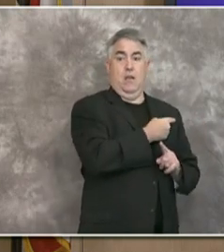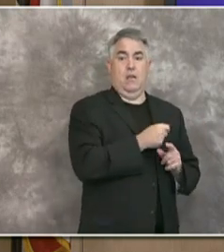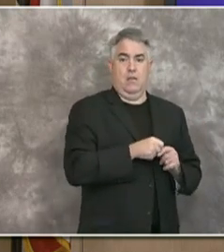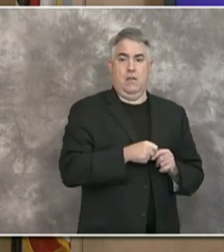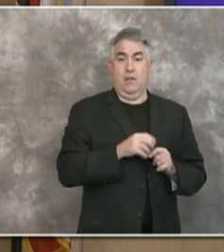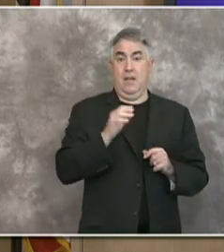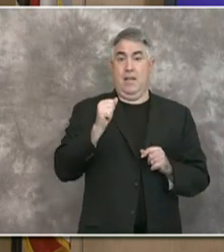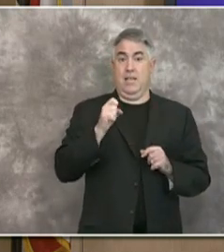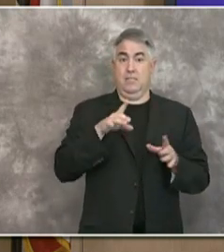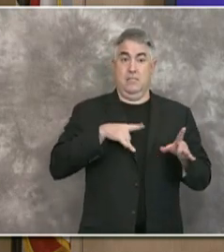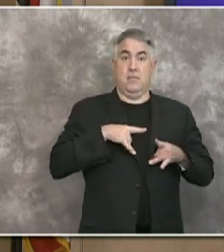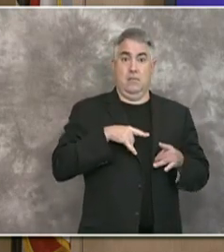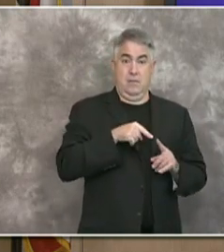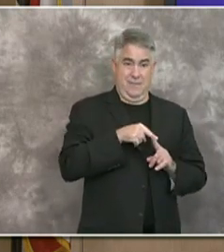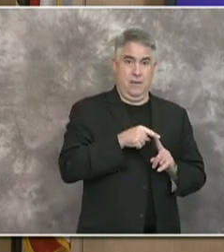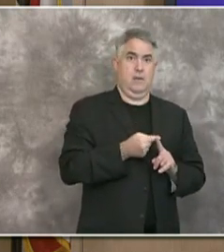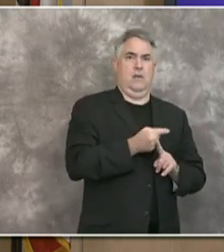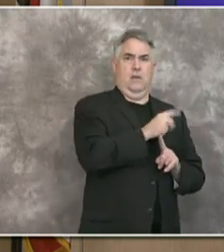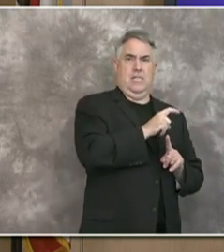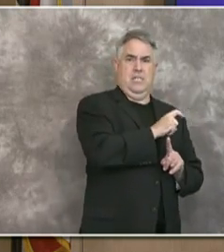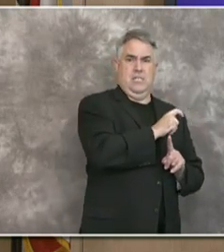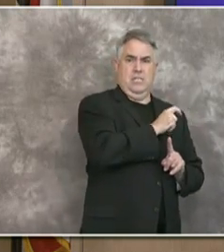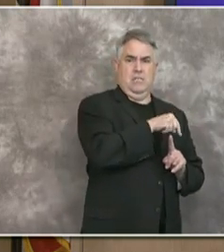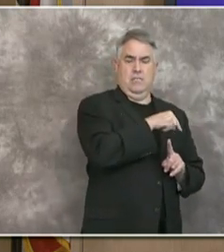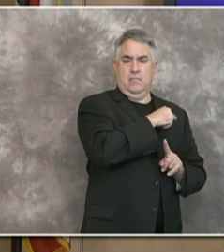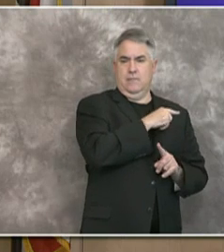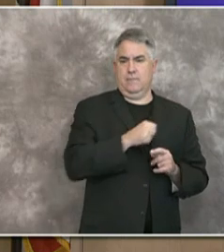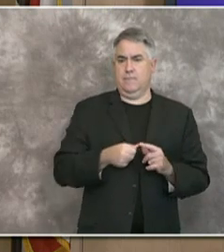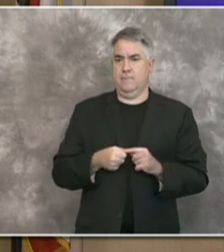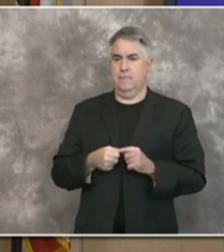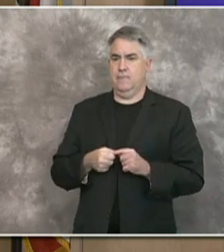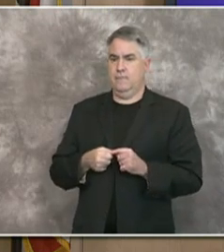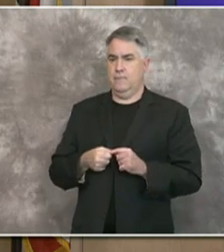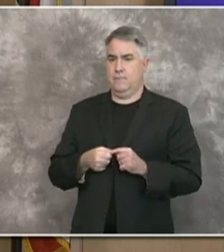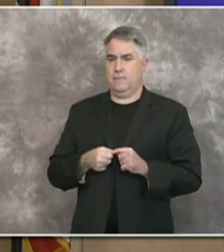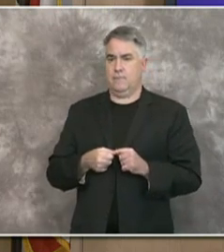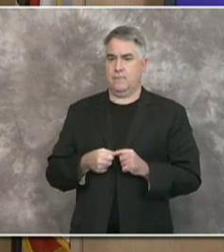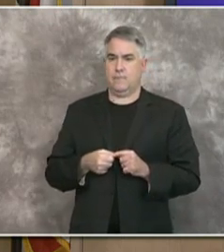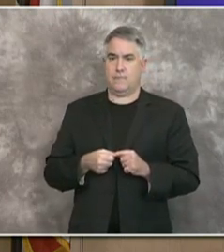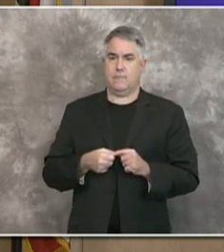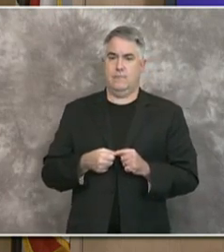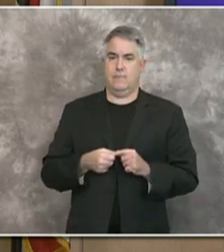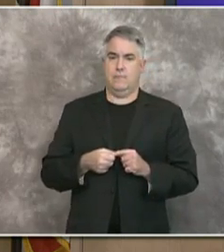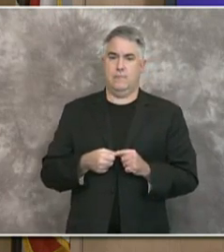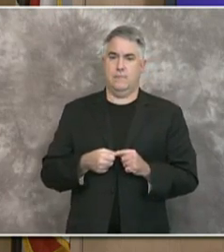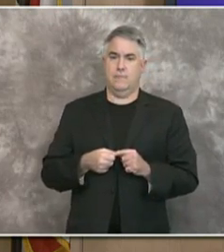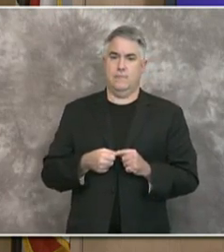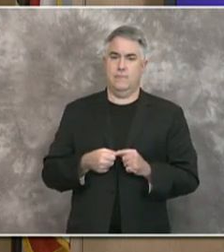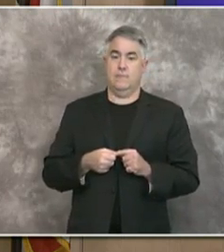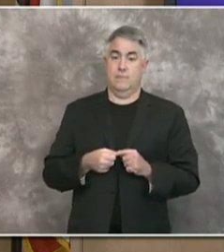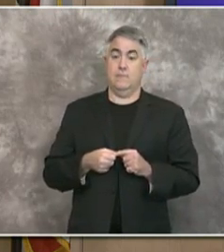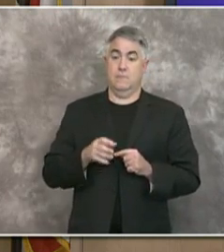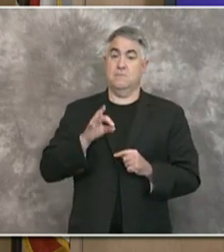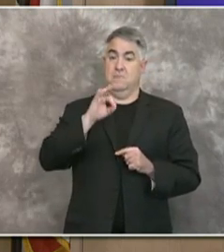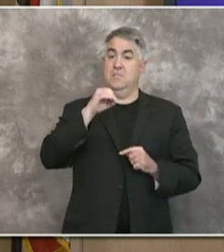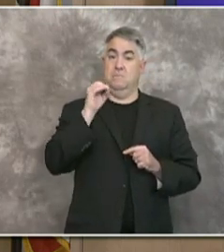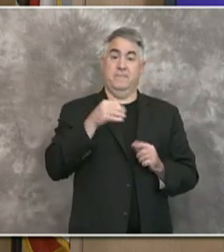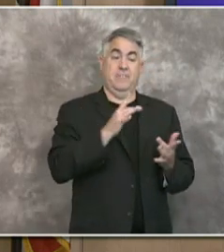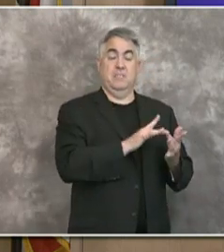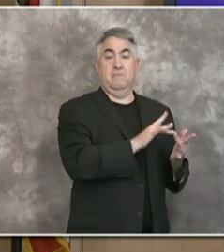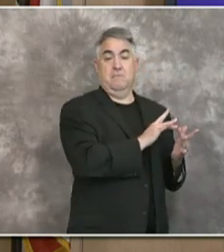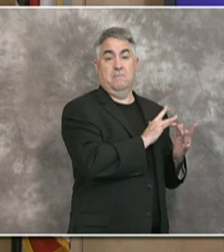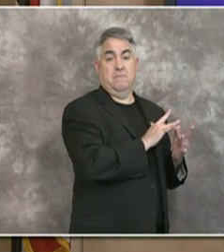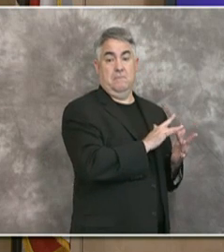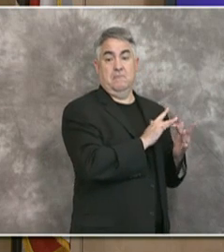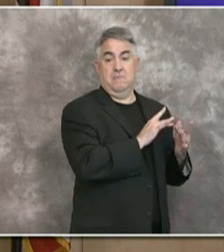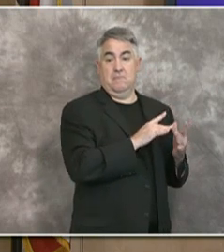contacts, we have a goal of having over 90% of those individuals contacted within